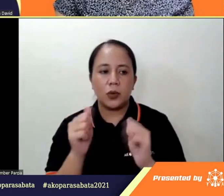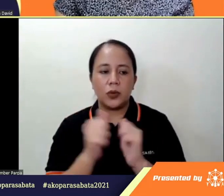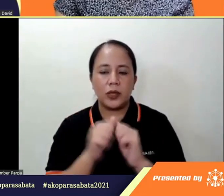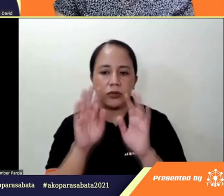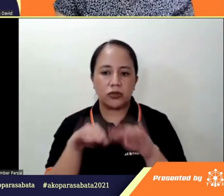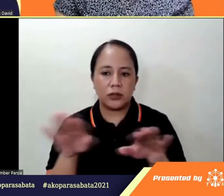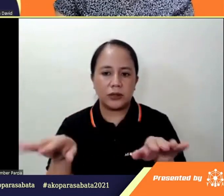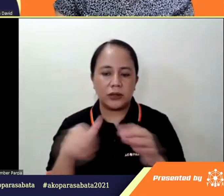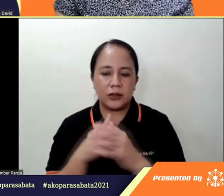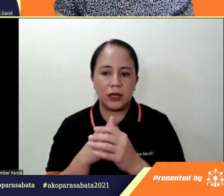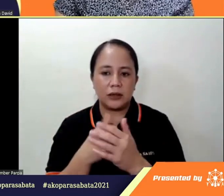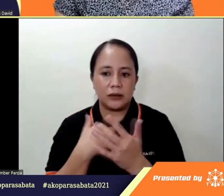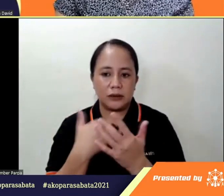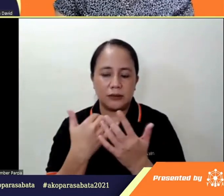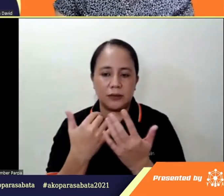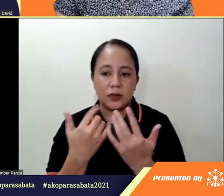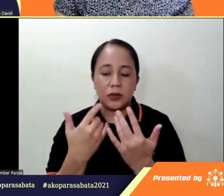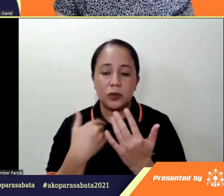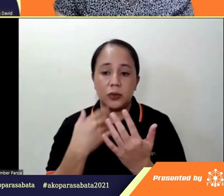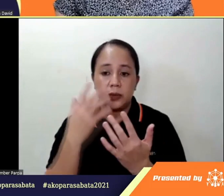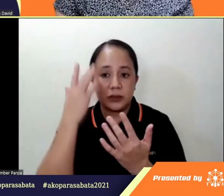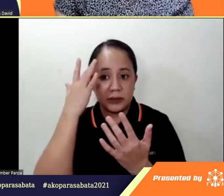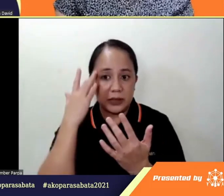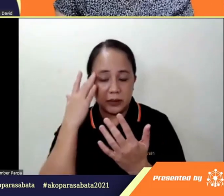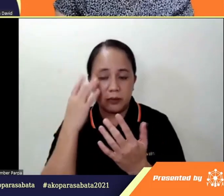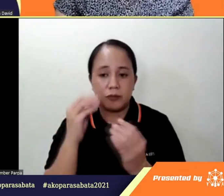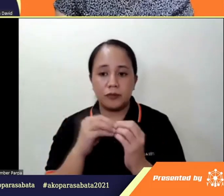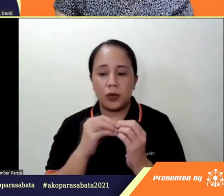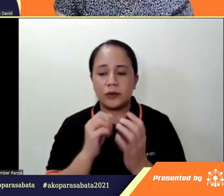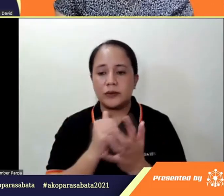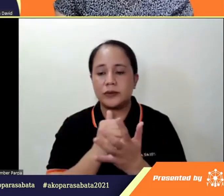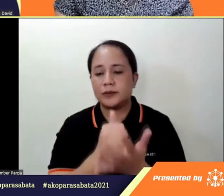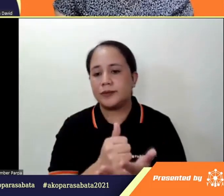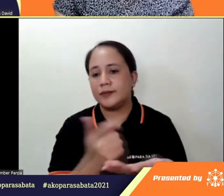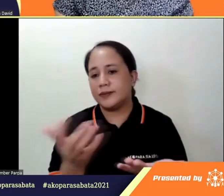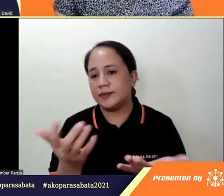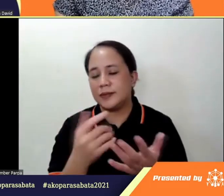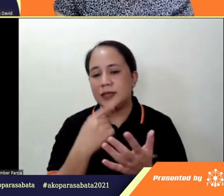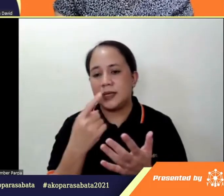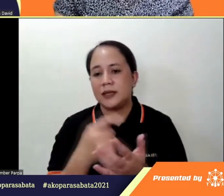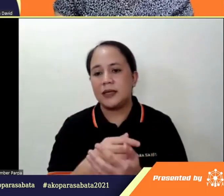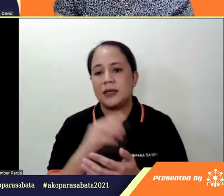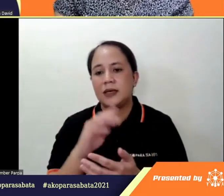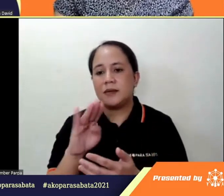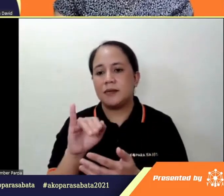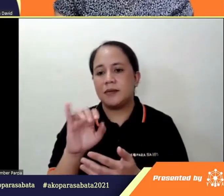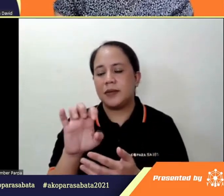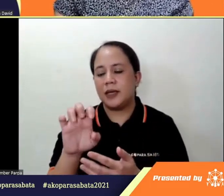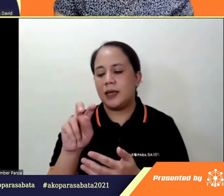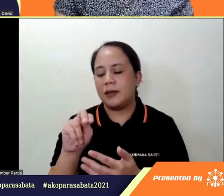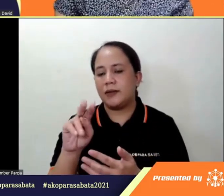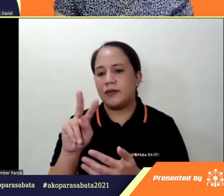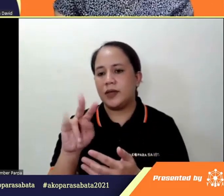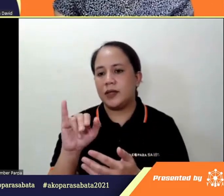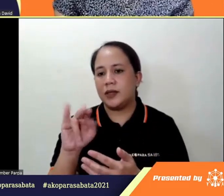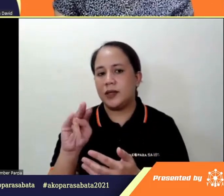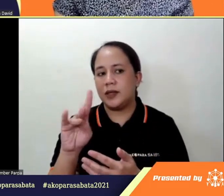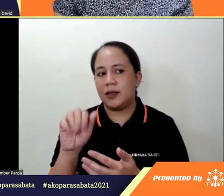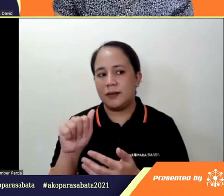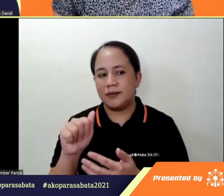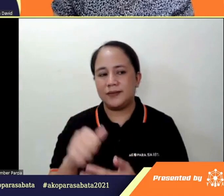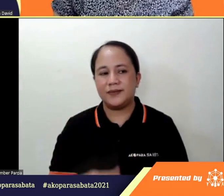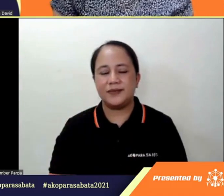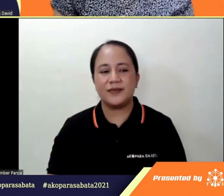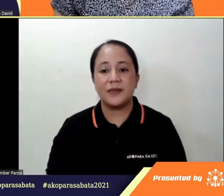children as much as possible. Be sensitive and be more responsive, sabi naman ni Bienvenida Villofesente.